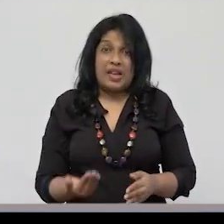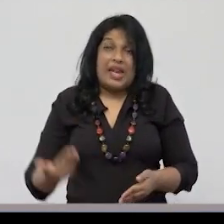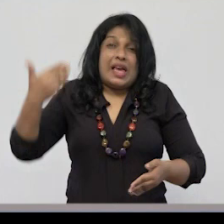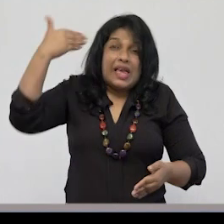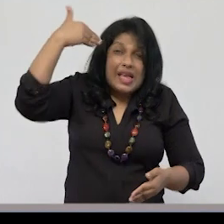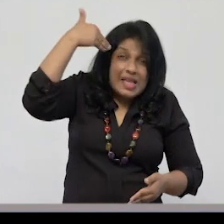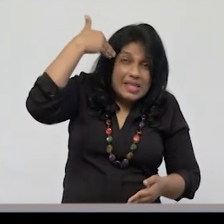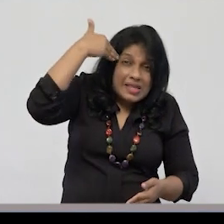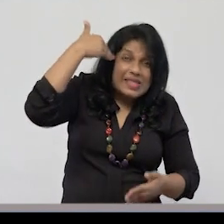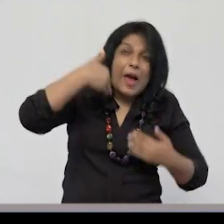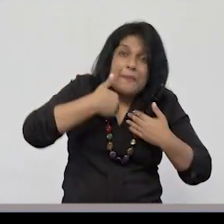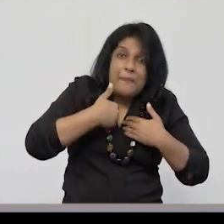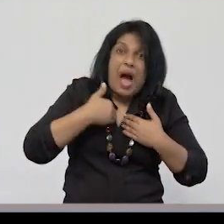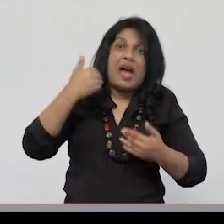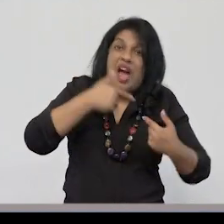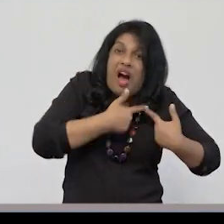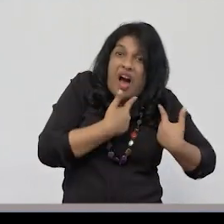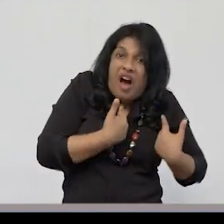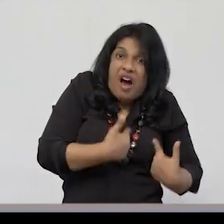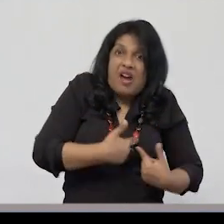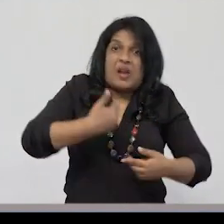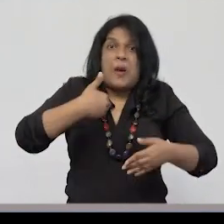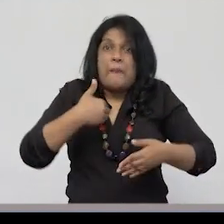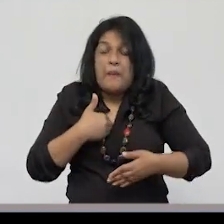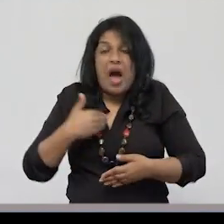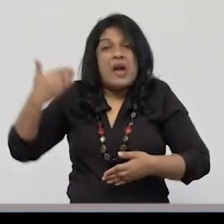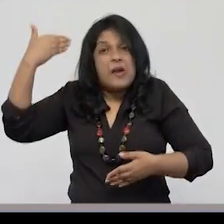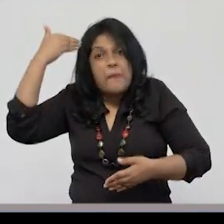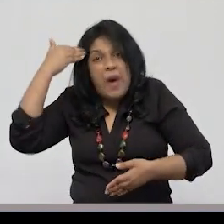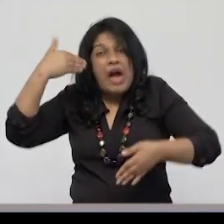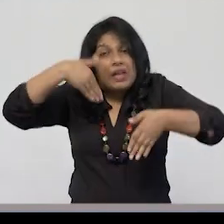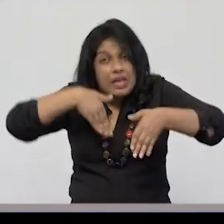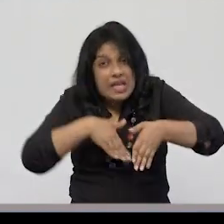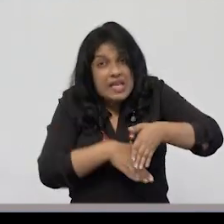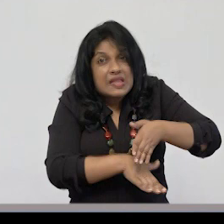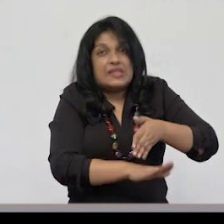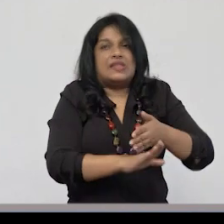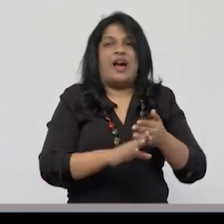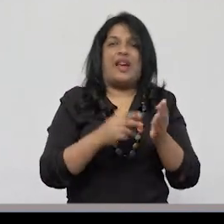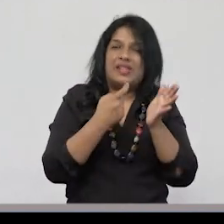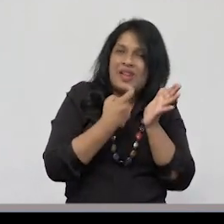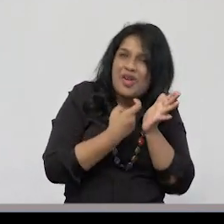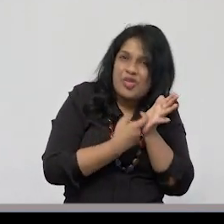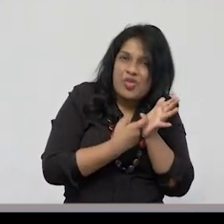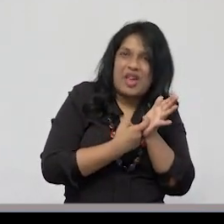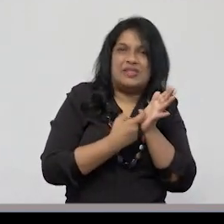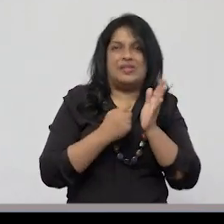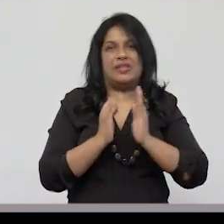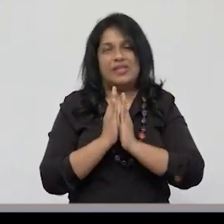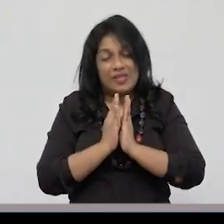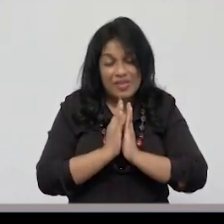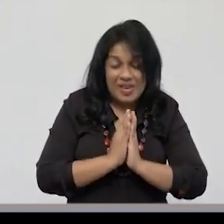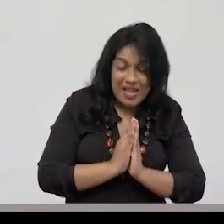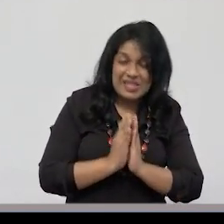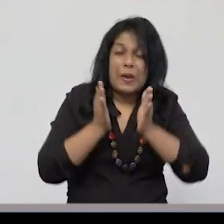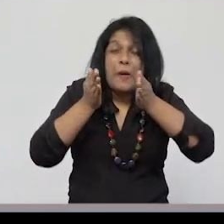talking more, not about that rest. It's talking more about, not like overworked muscles, but it's talking about